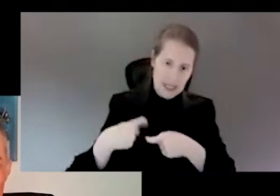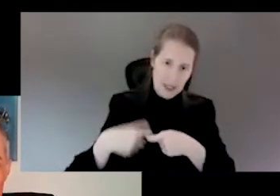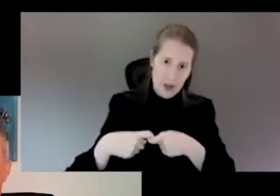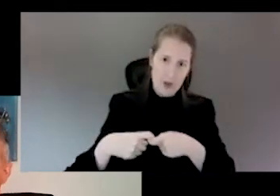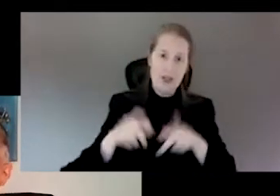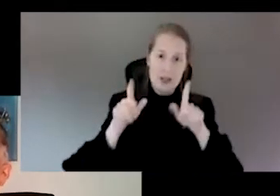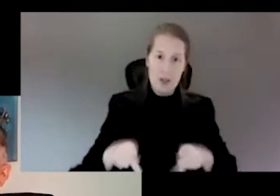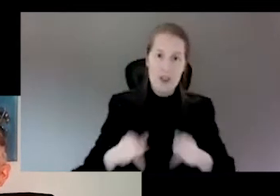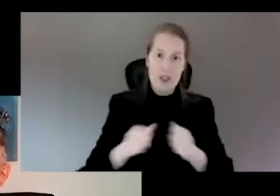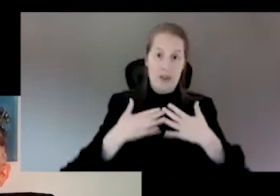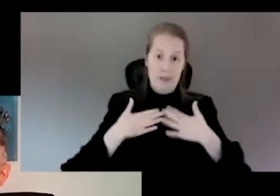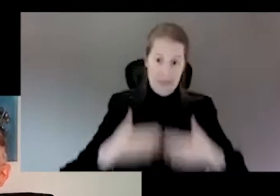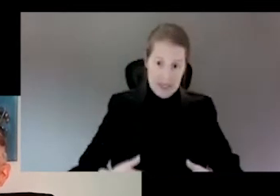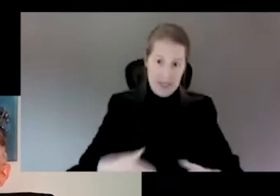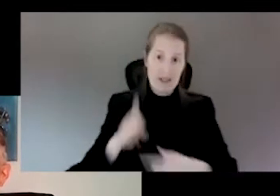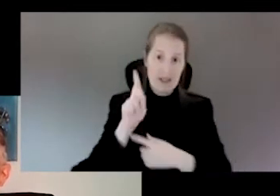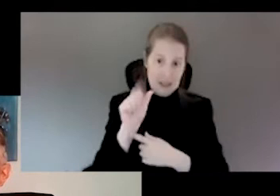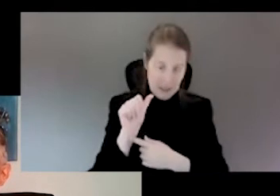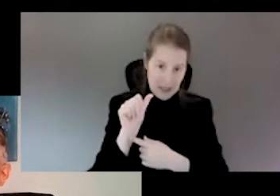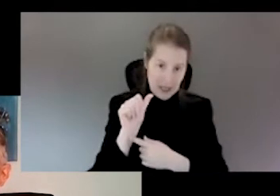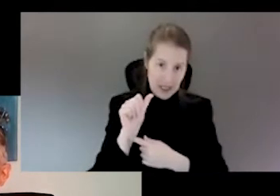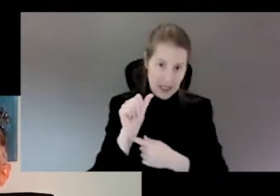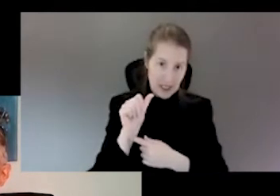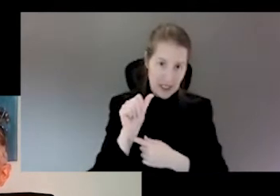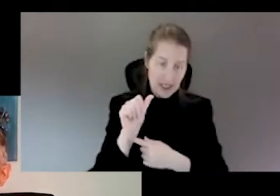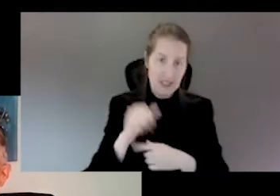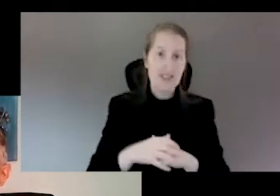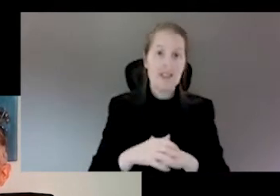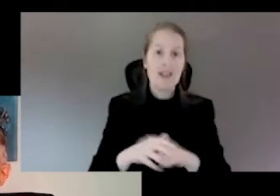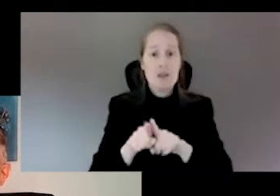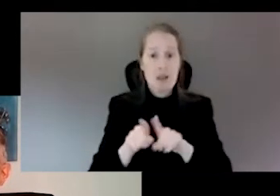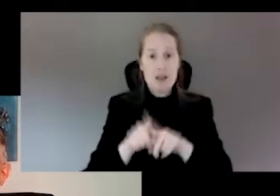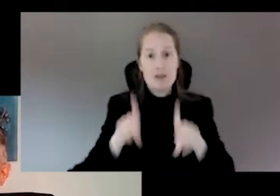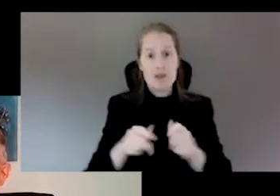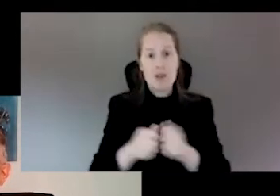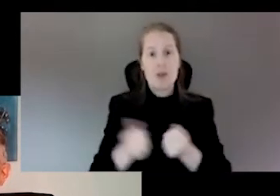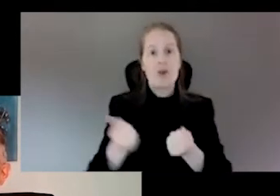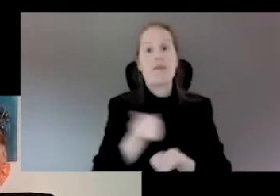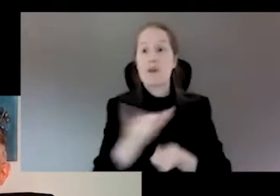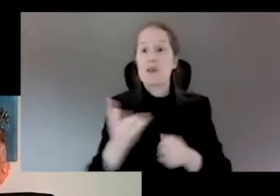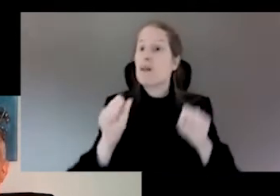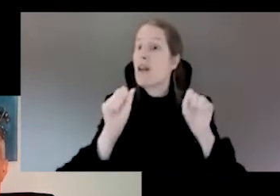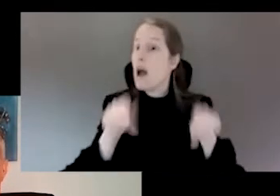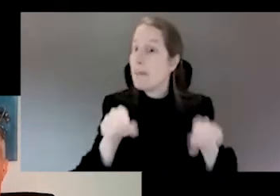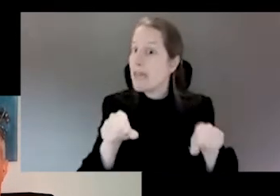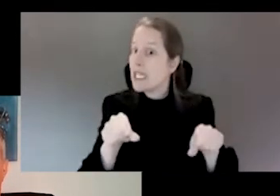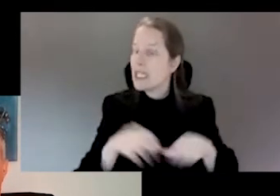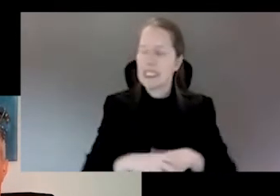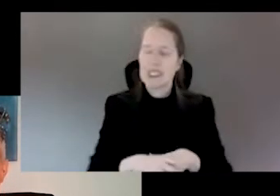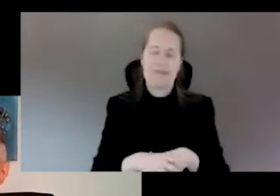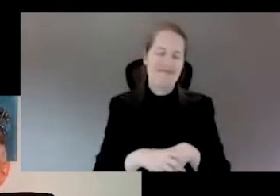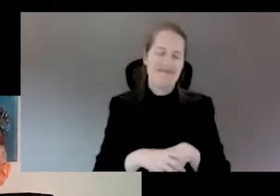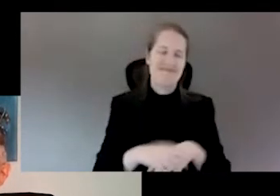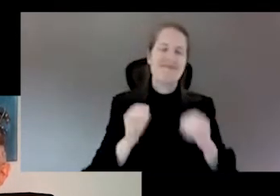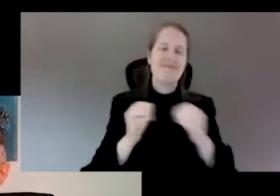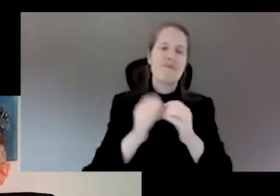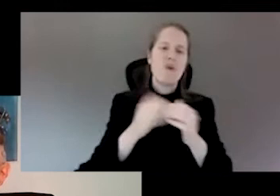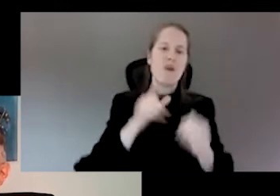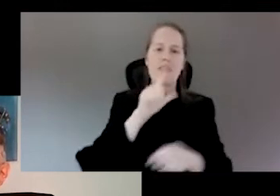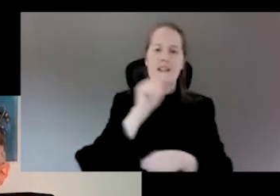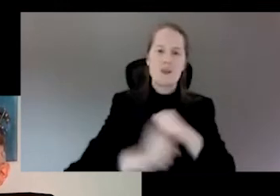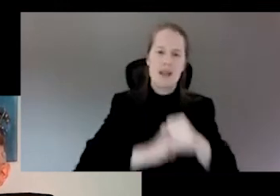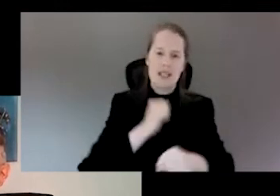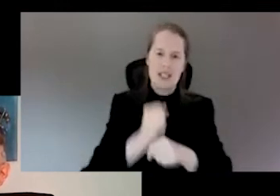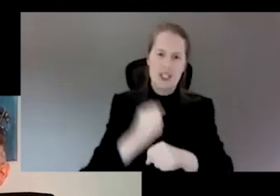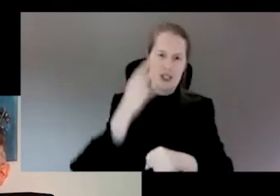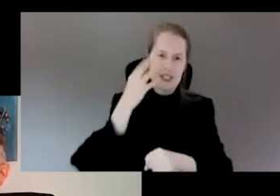physical disability, but also a person with multiple abilities. For more than 20 years combined experience in